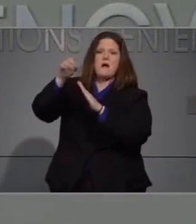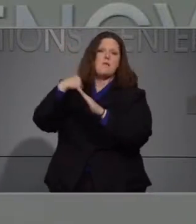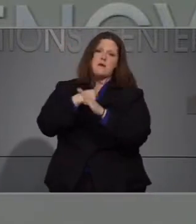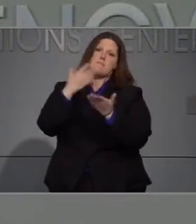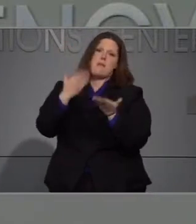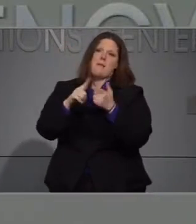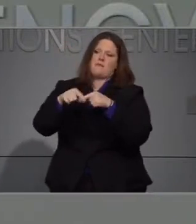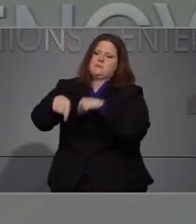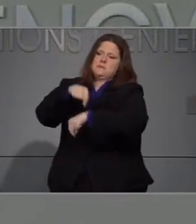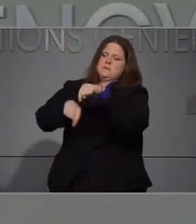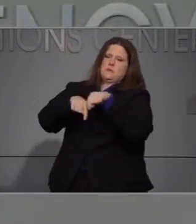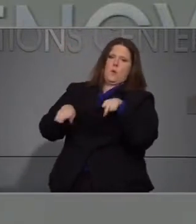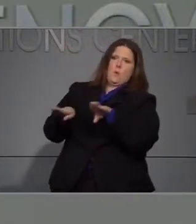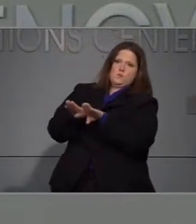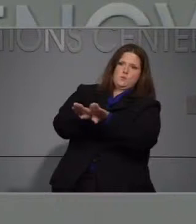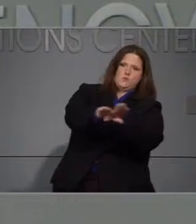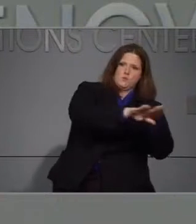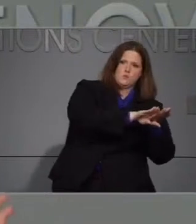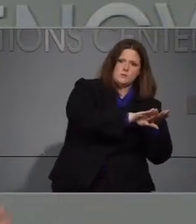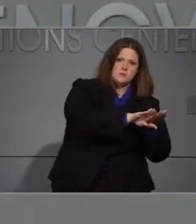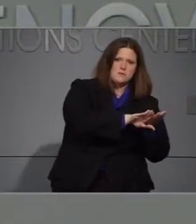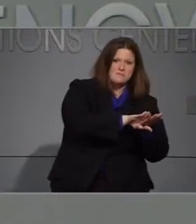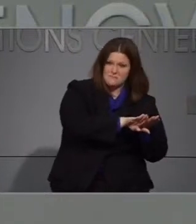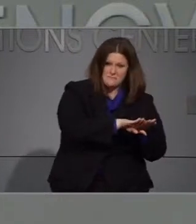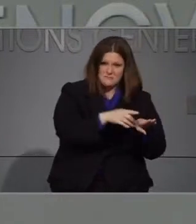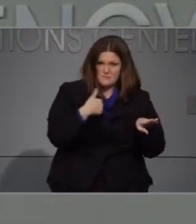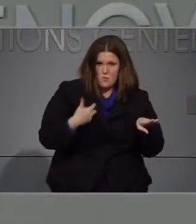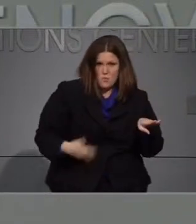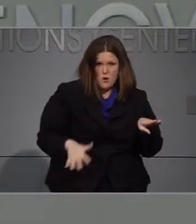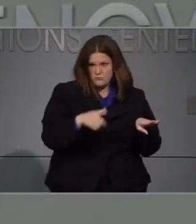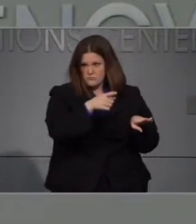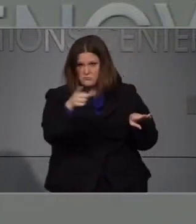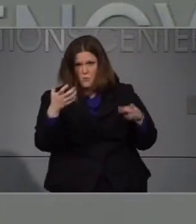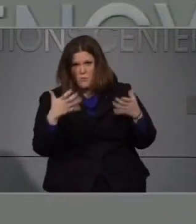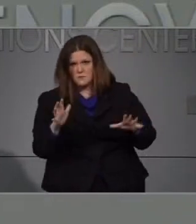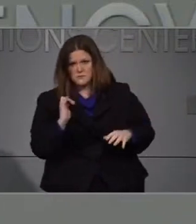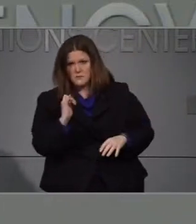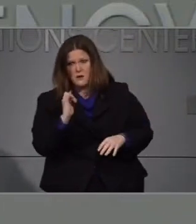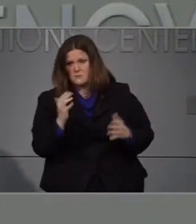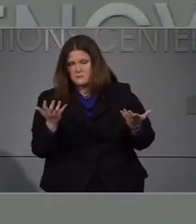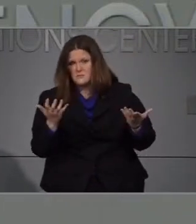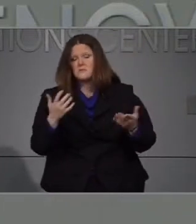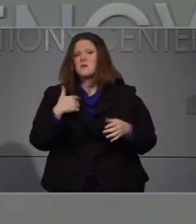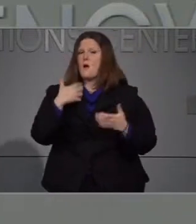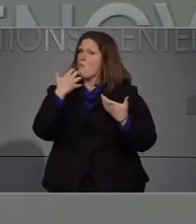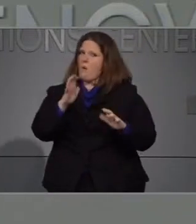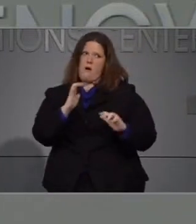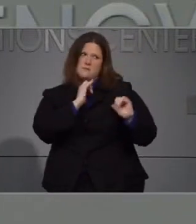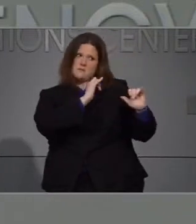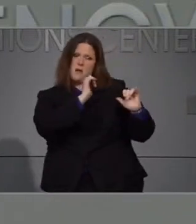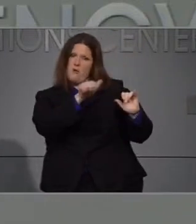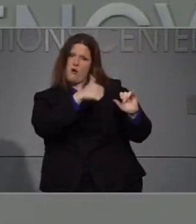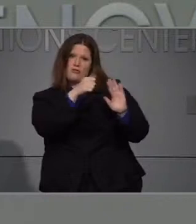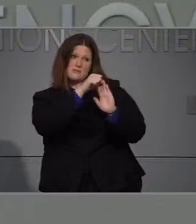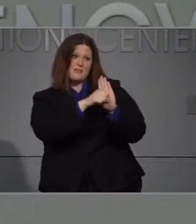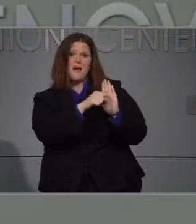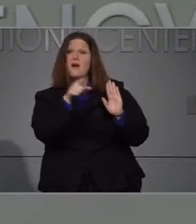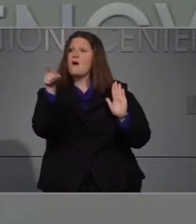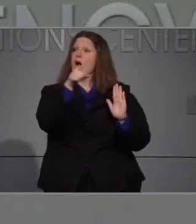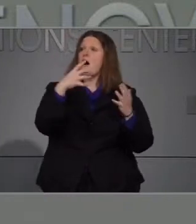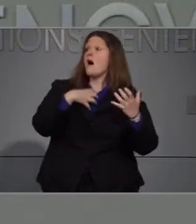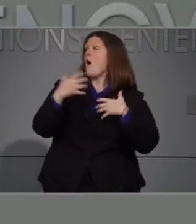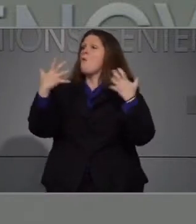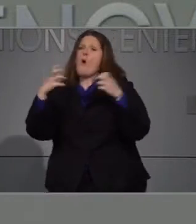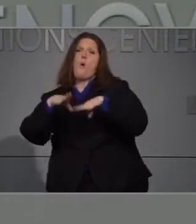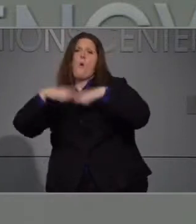move backwards, and no one wants that. So I think we need to learn from these other states that are going backwards, that are closing the exact activities that we